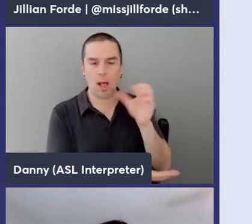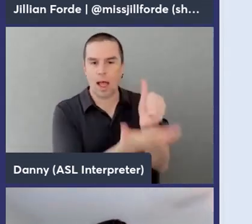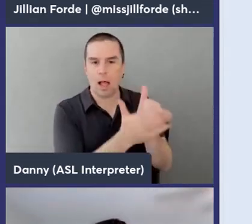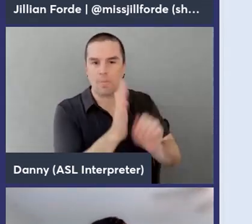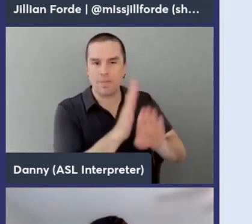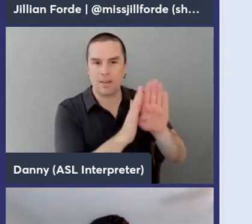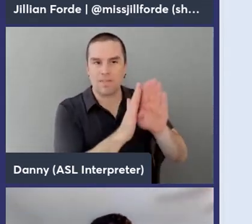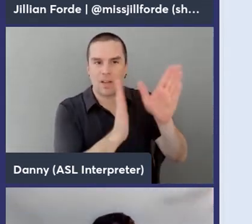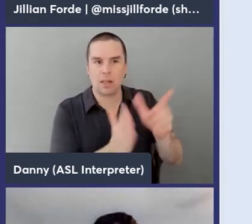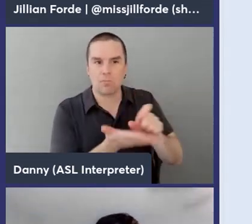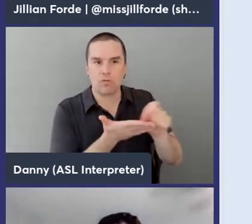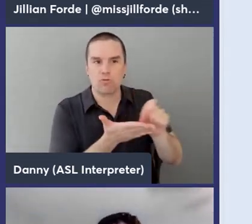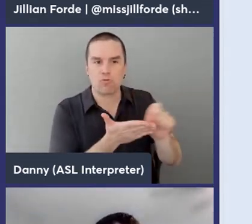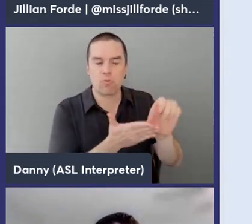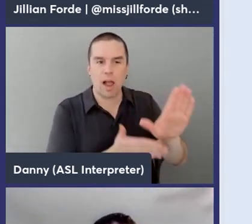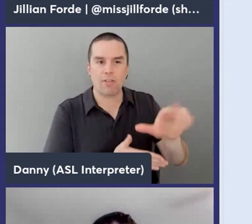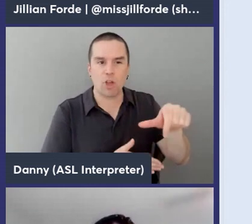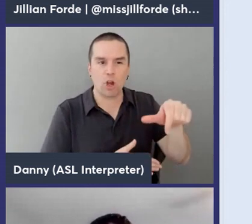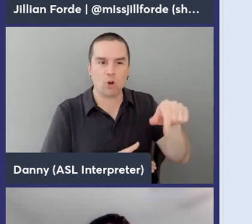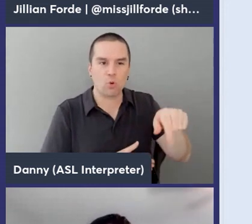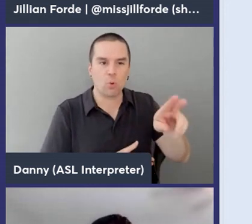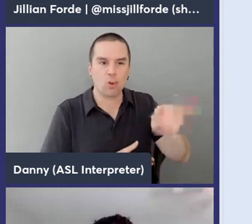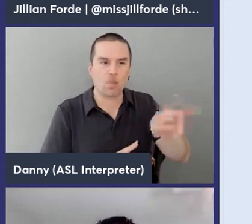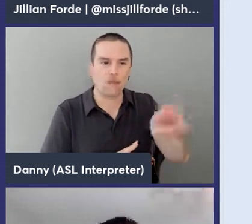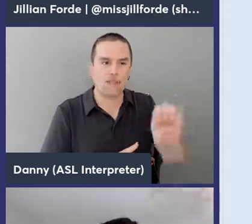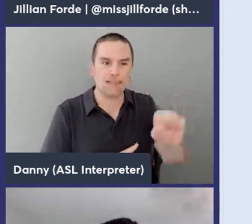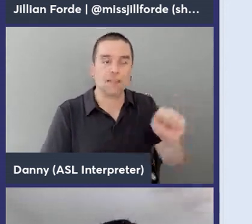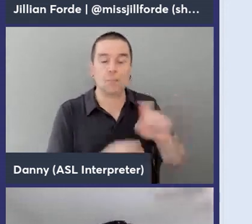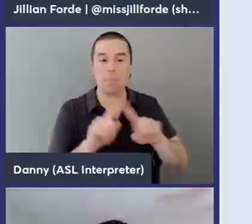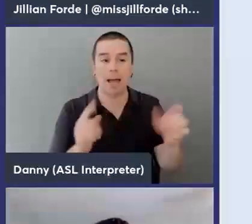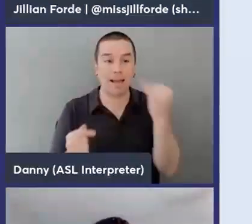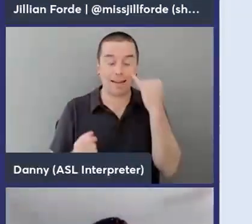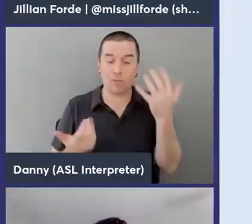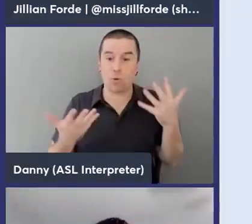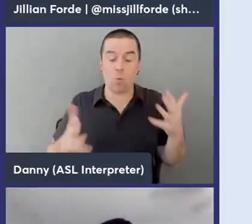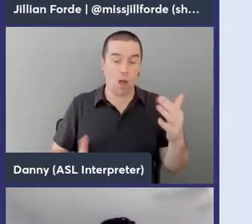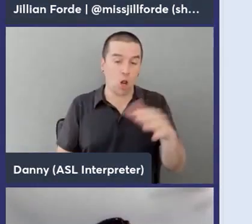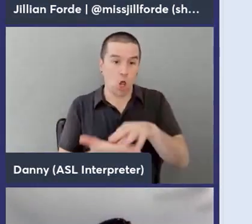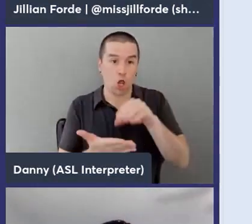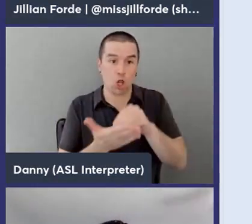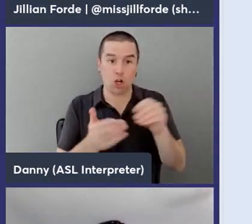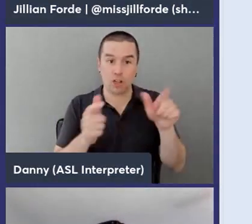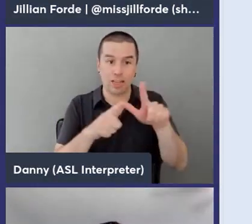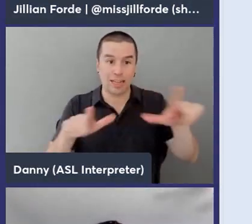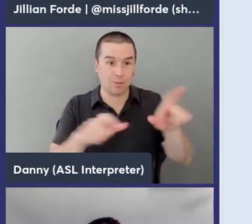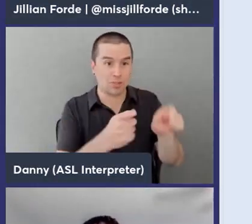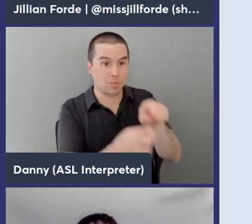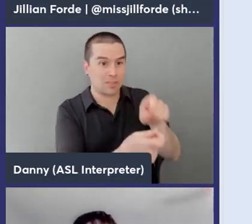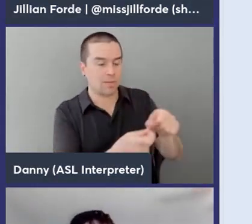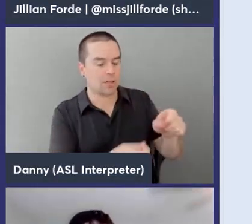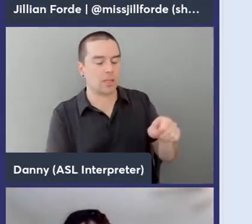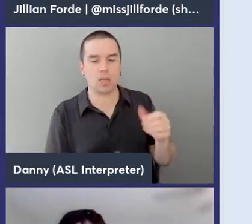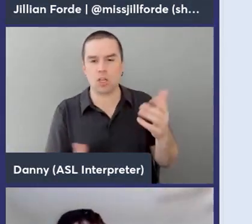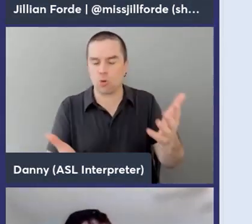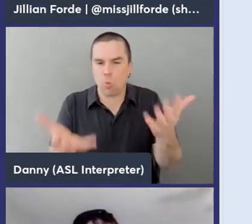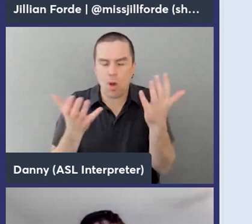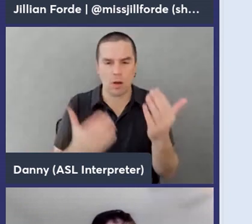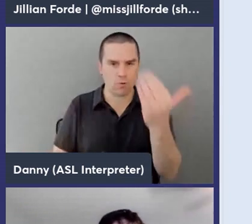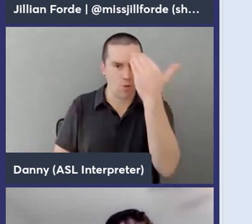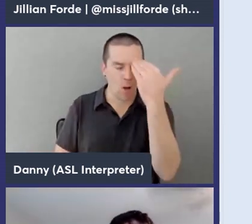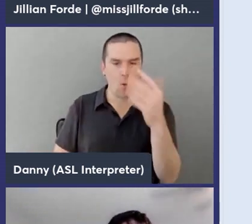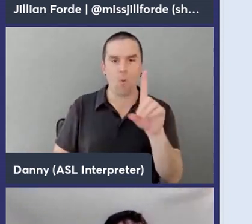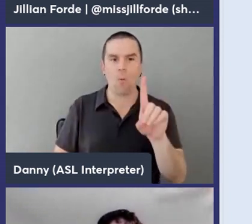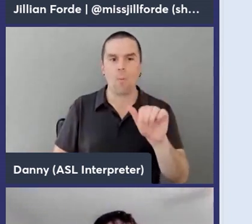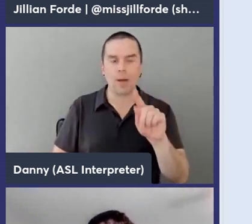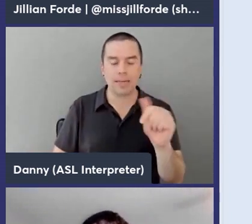results. But if you don't want to learn the query languages, or if you just want to see what does my data look like,